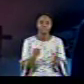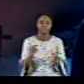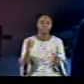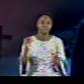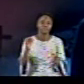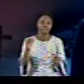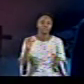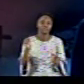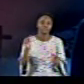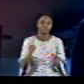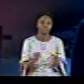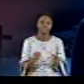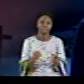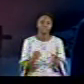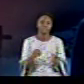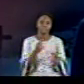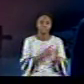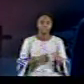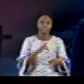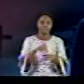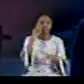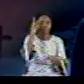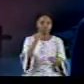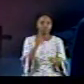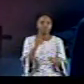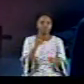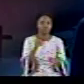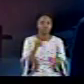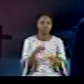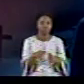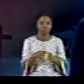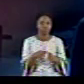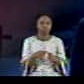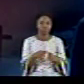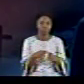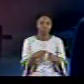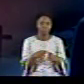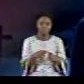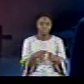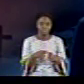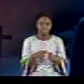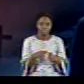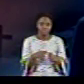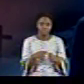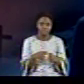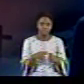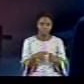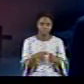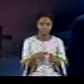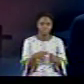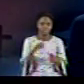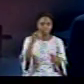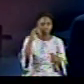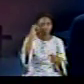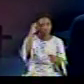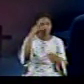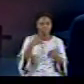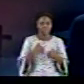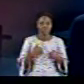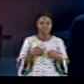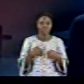having what we call purity perinay total itching around the perennial region for six